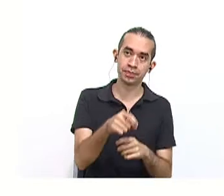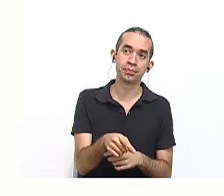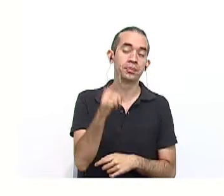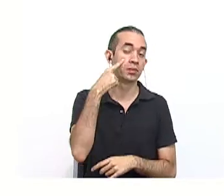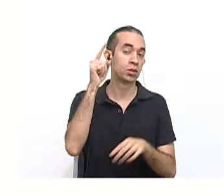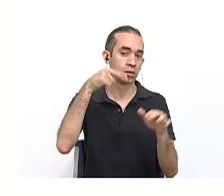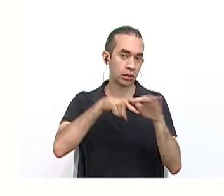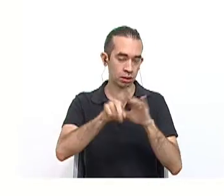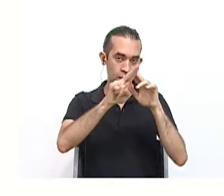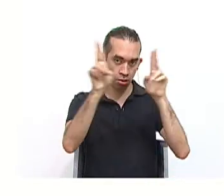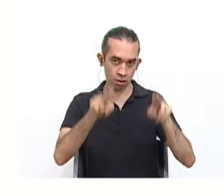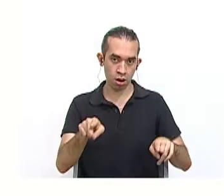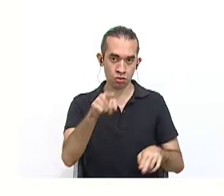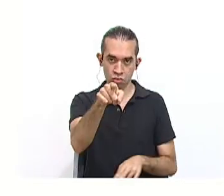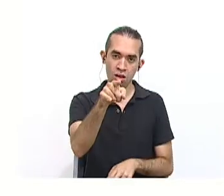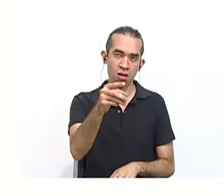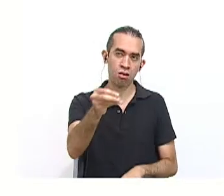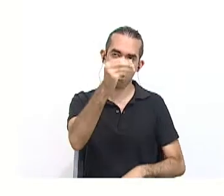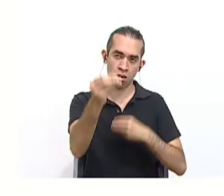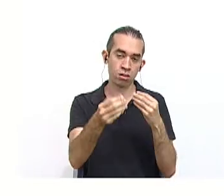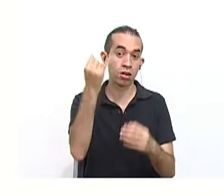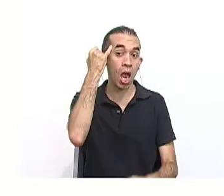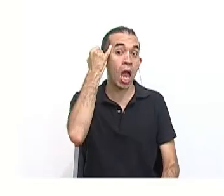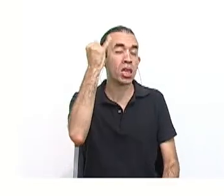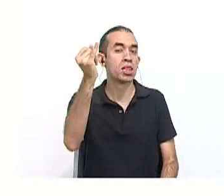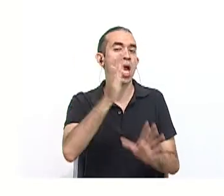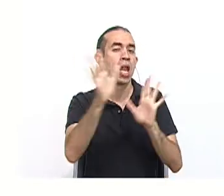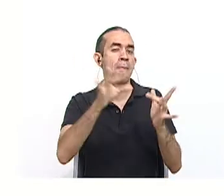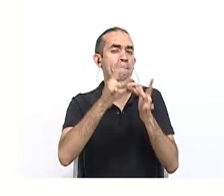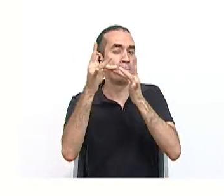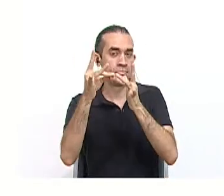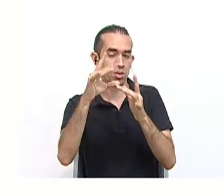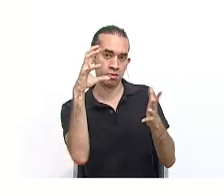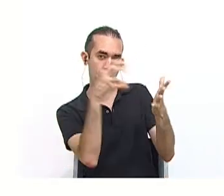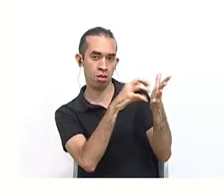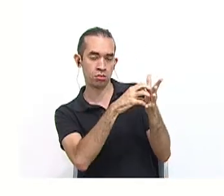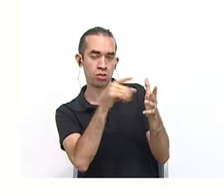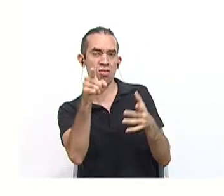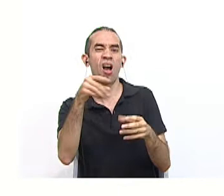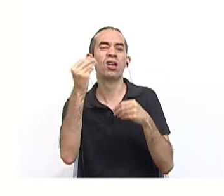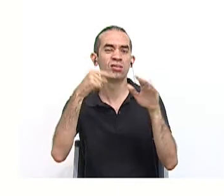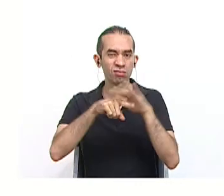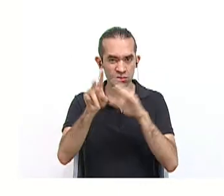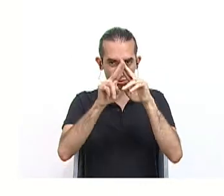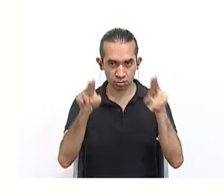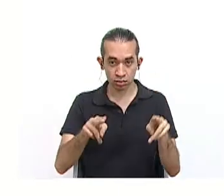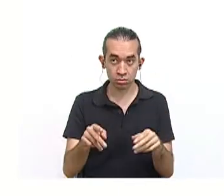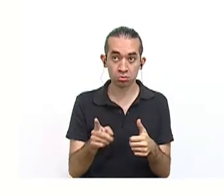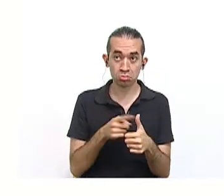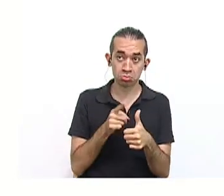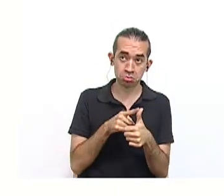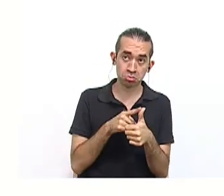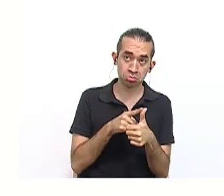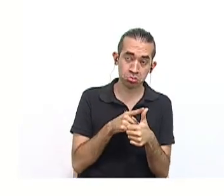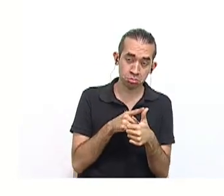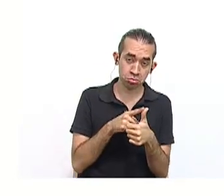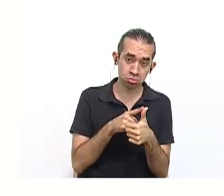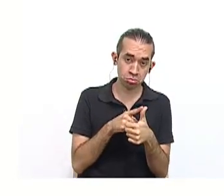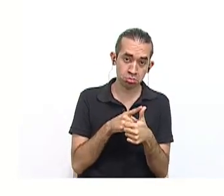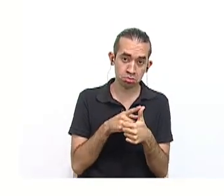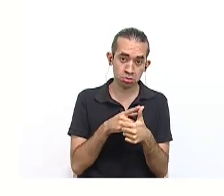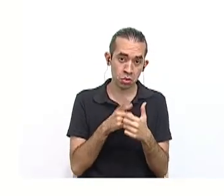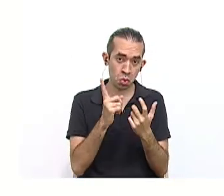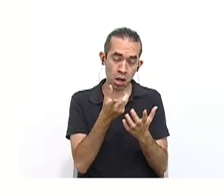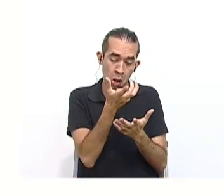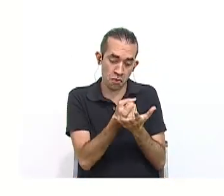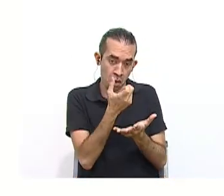go online, you, and this is the main idea of the text, when you go online, you can choose about information or what